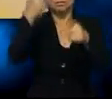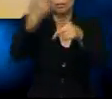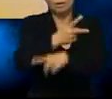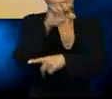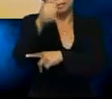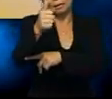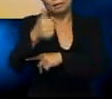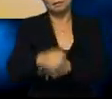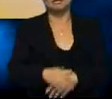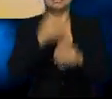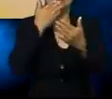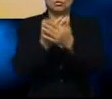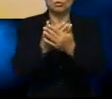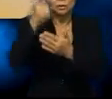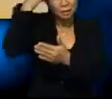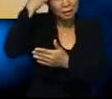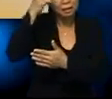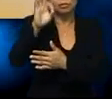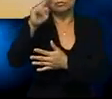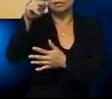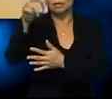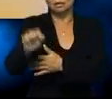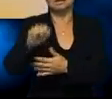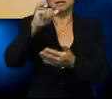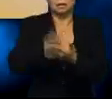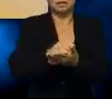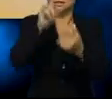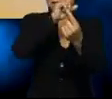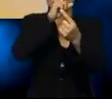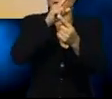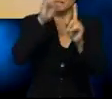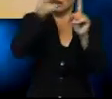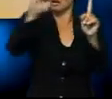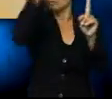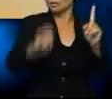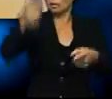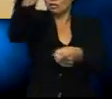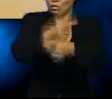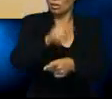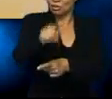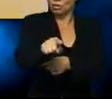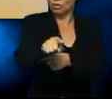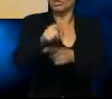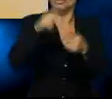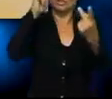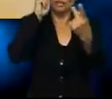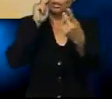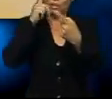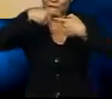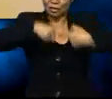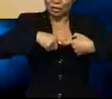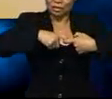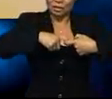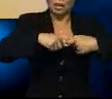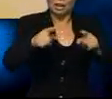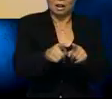next answer would be multiplied by 10. Good thinking, Venus. That's absolutely right. You will probably relate